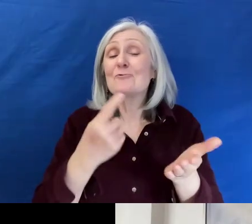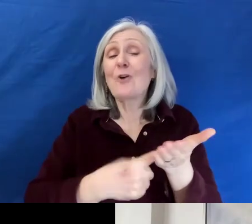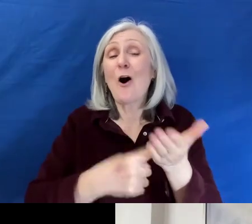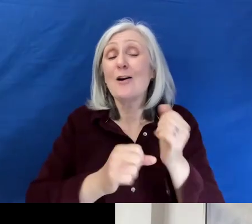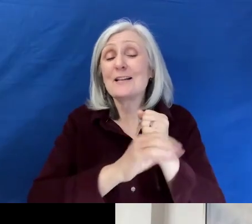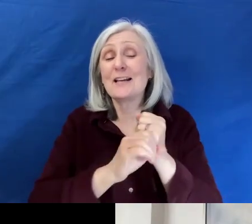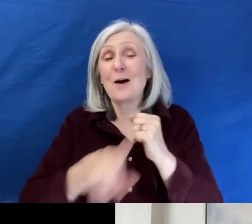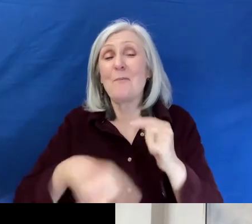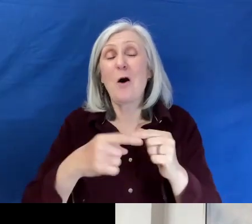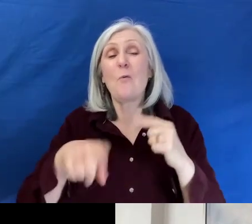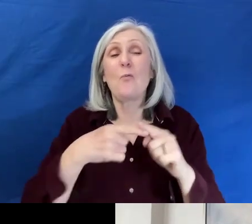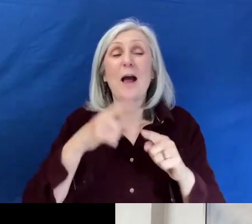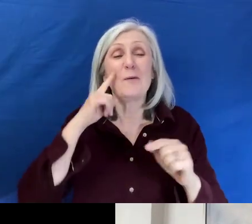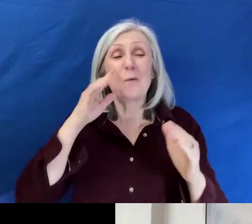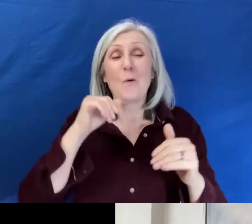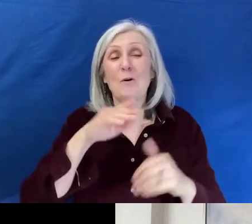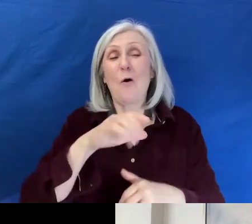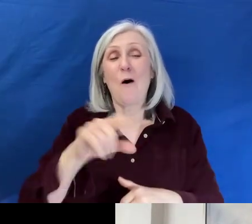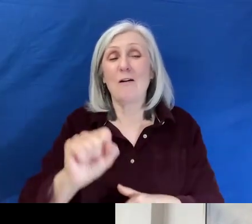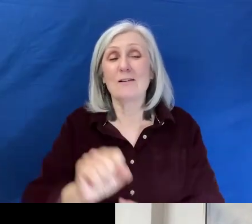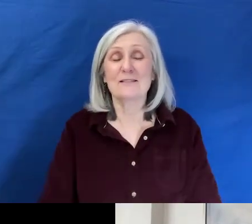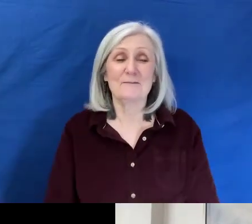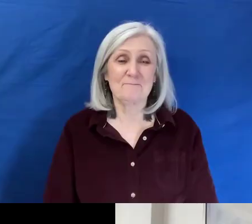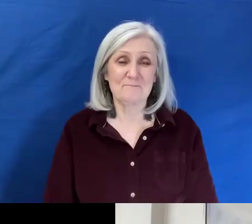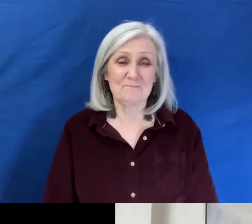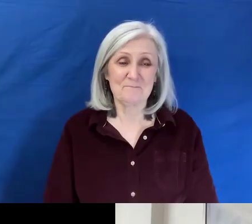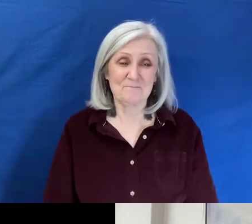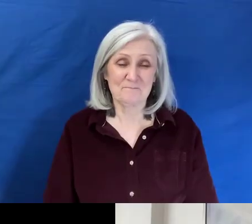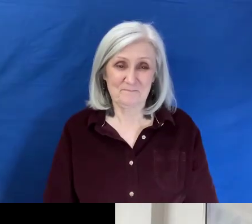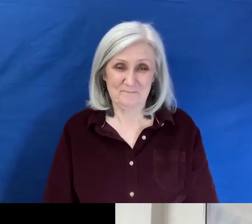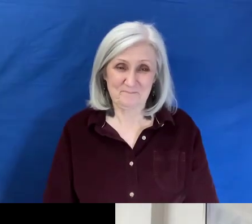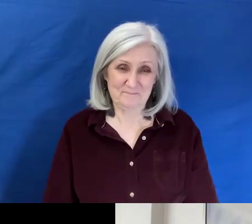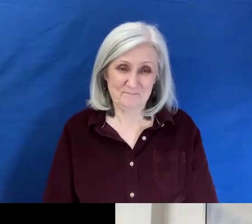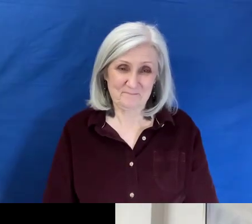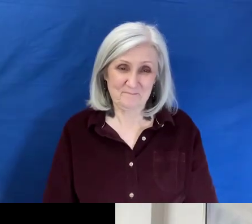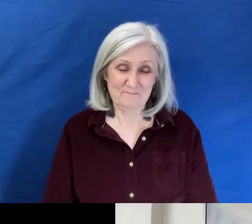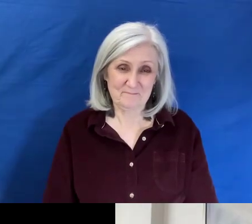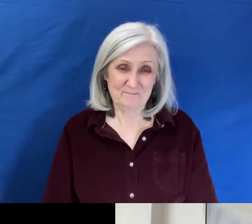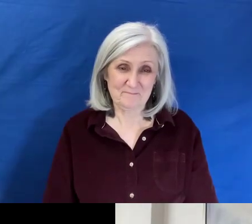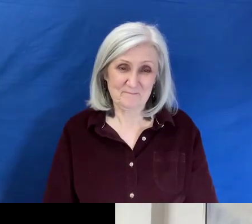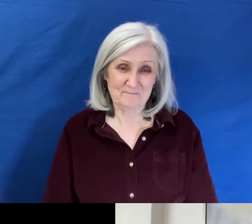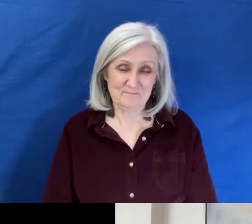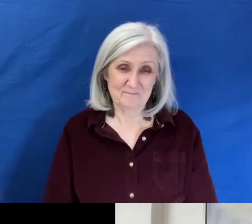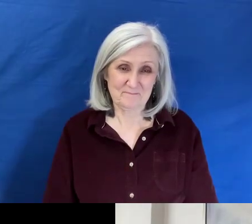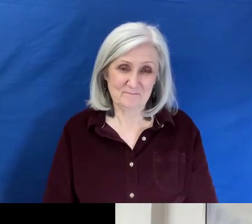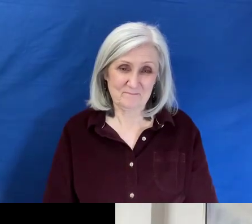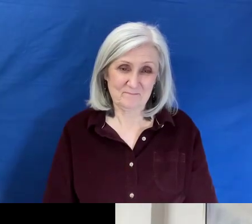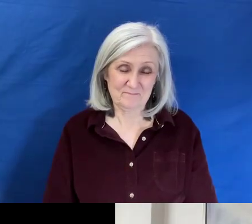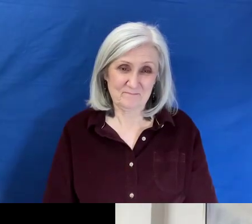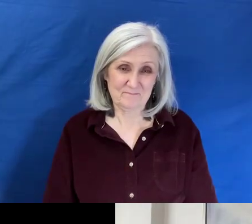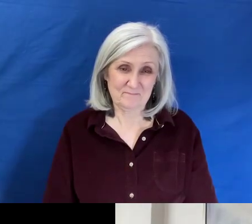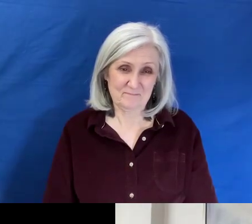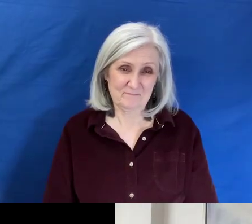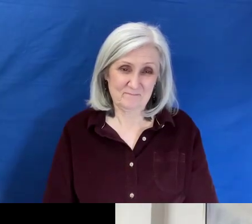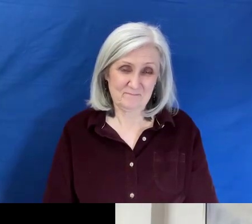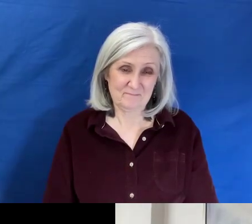Definitely, definitely. Well, Sydney, if there's no other laugh, comment or thought you want to share with the